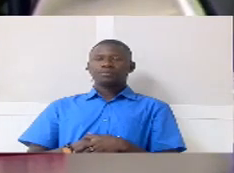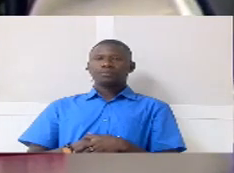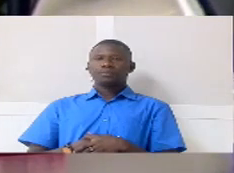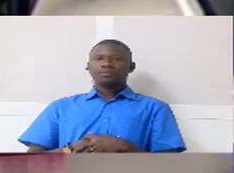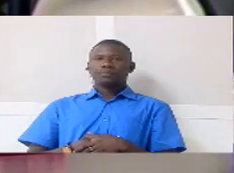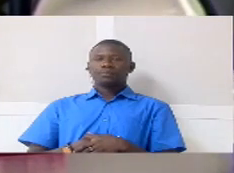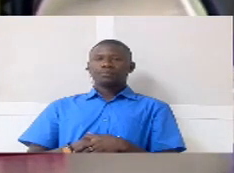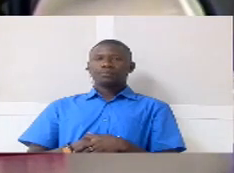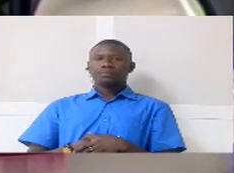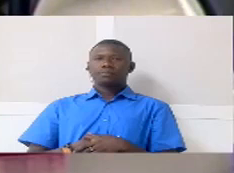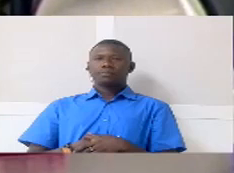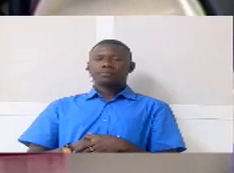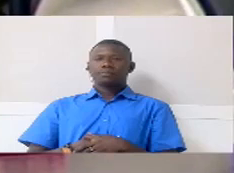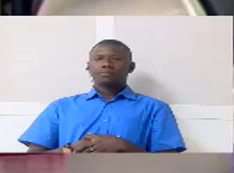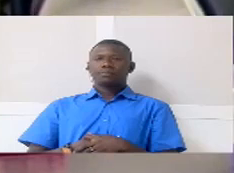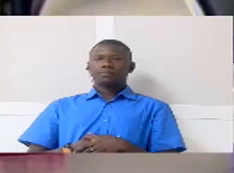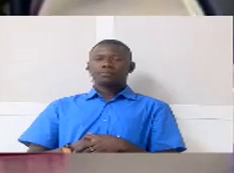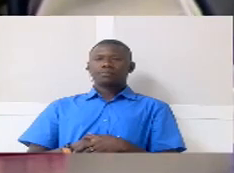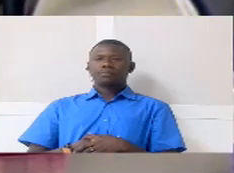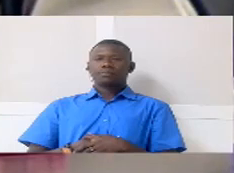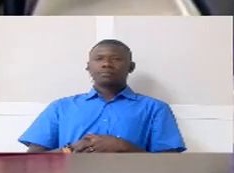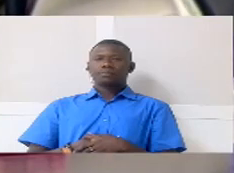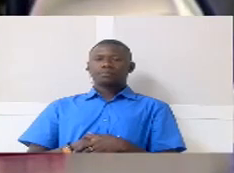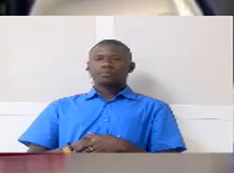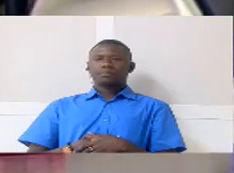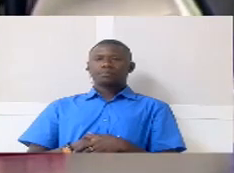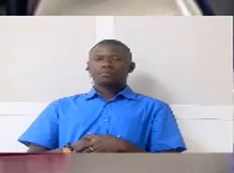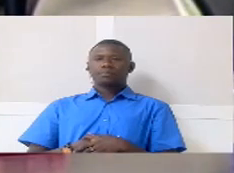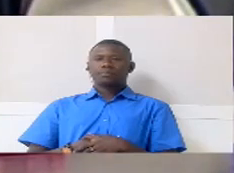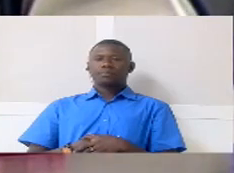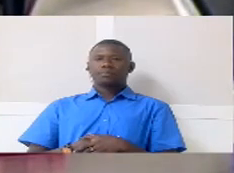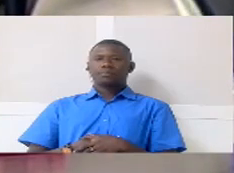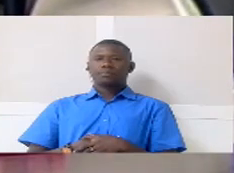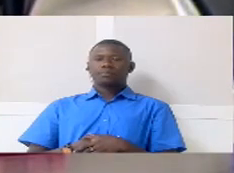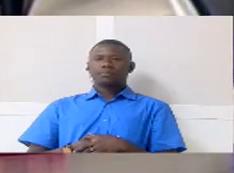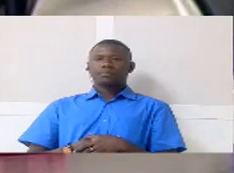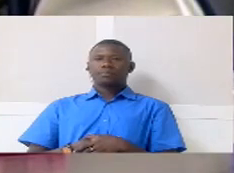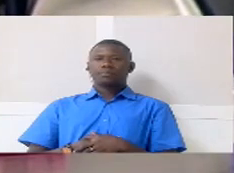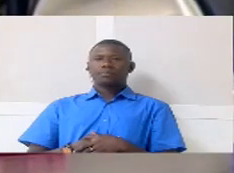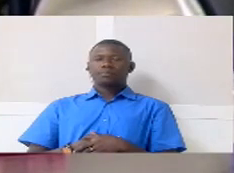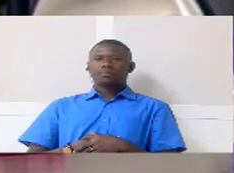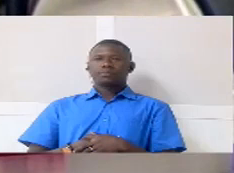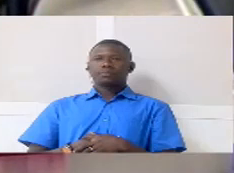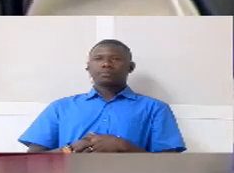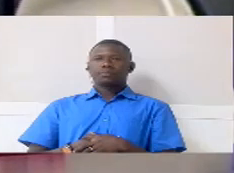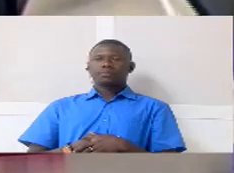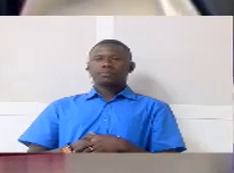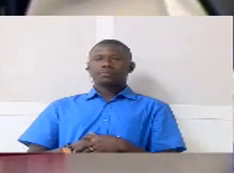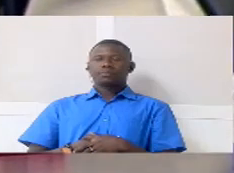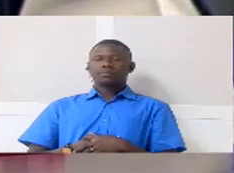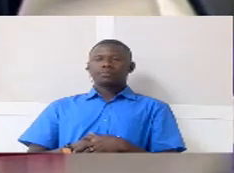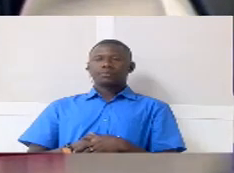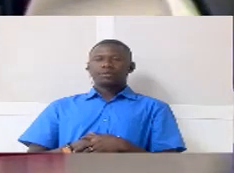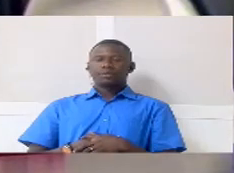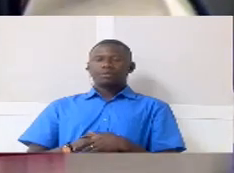do na si tan ka jara ko mo fonyele ko ya samba official ko male ya alipa jira da official to fo le moni alipa jira ol be fonyele. I